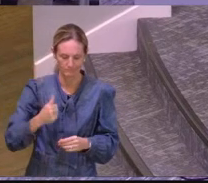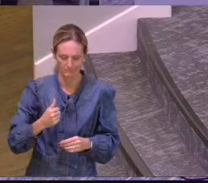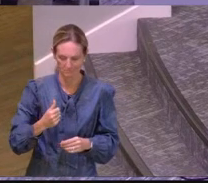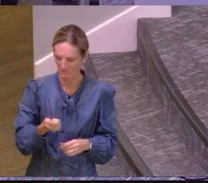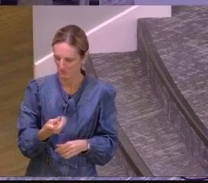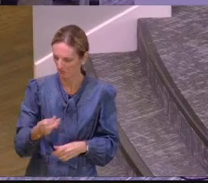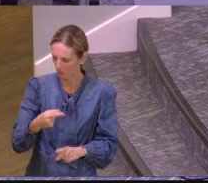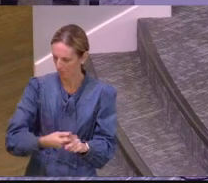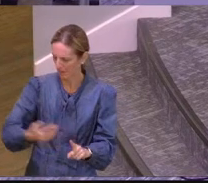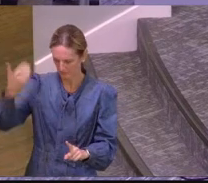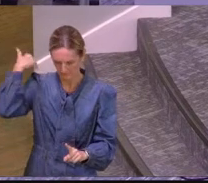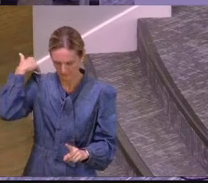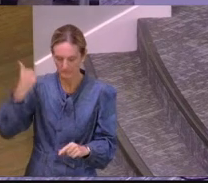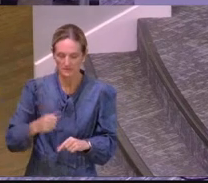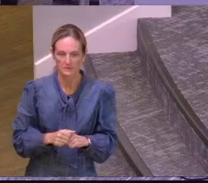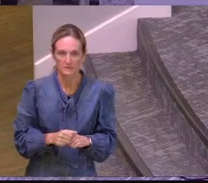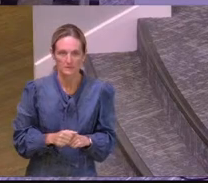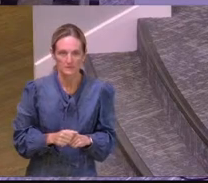back,